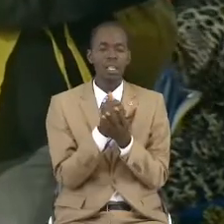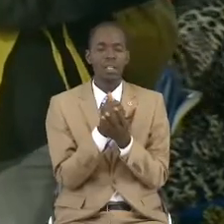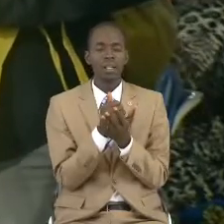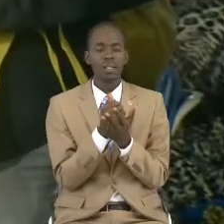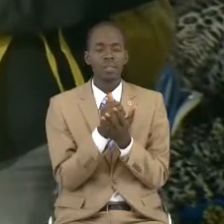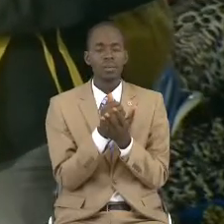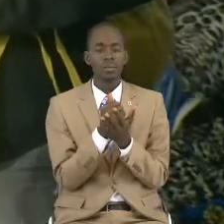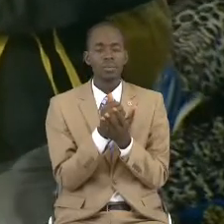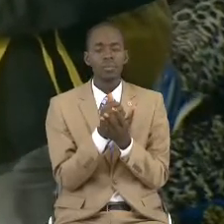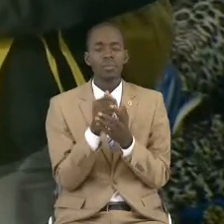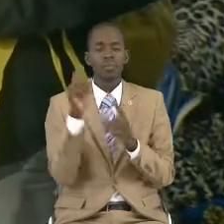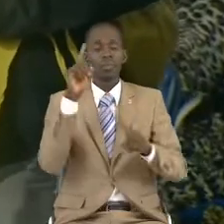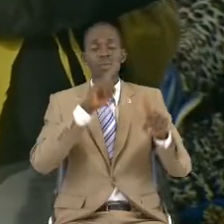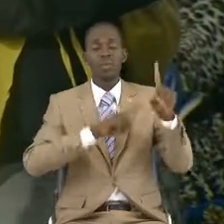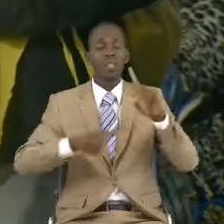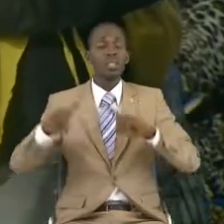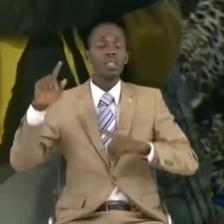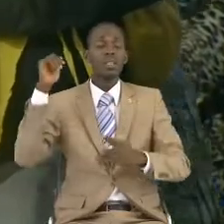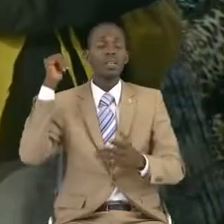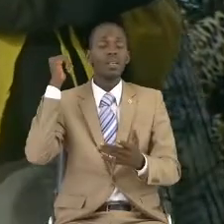a good good amen